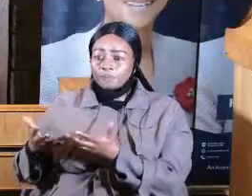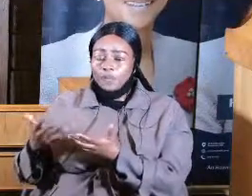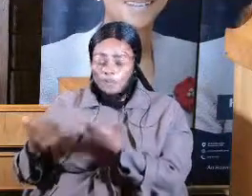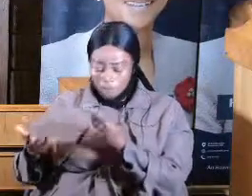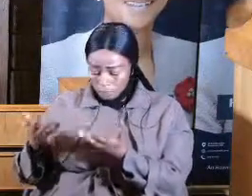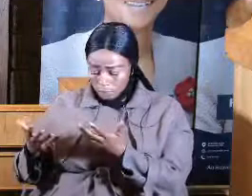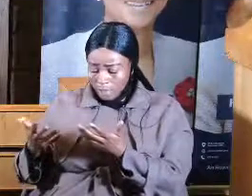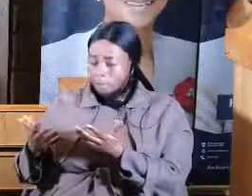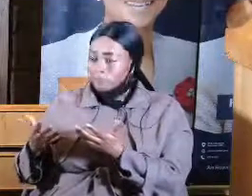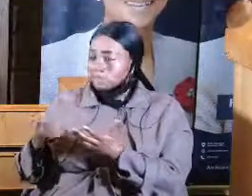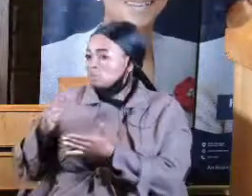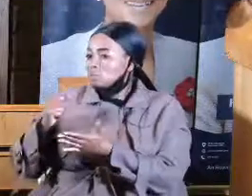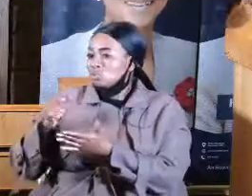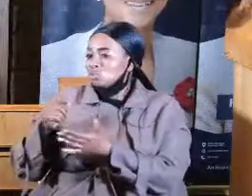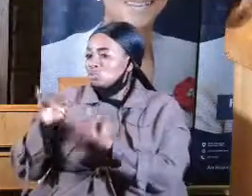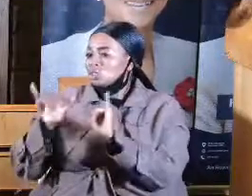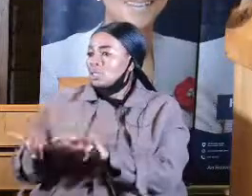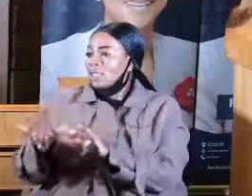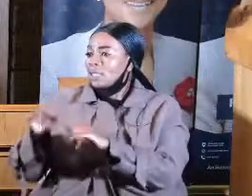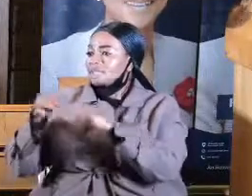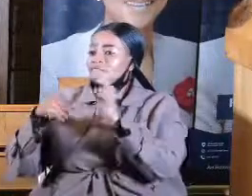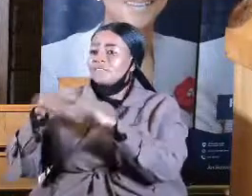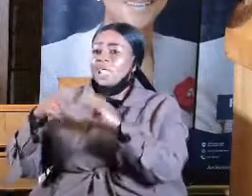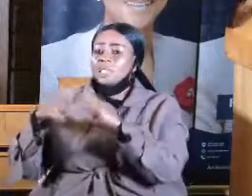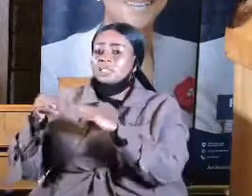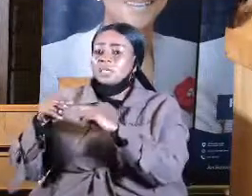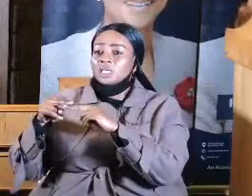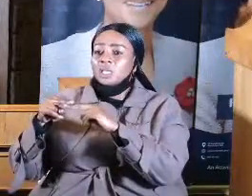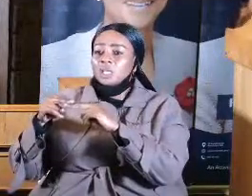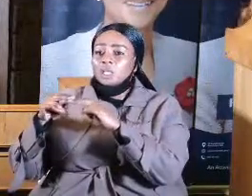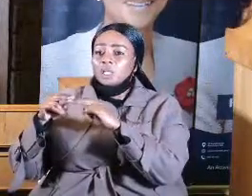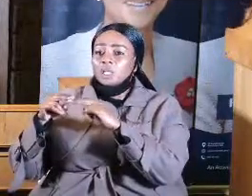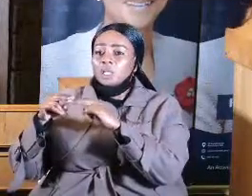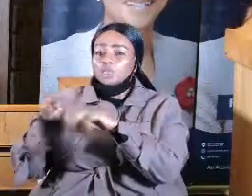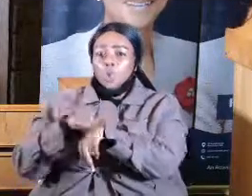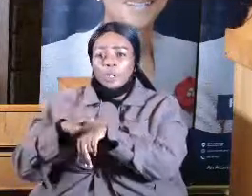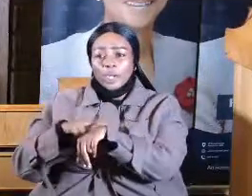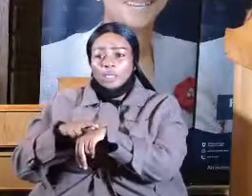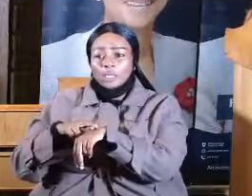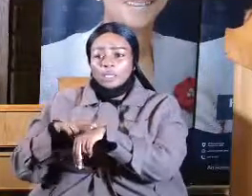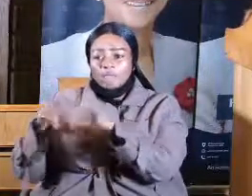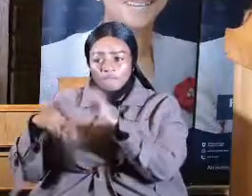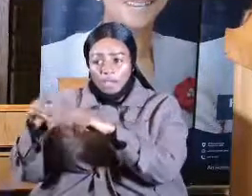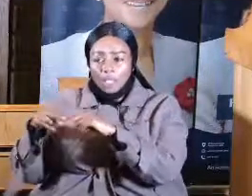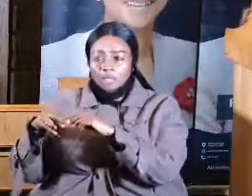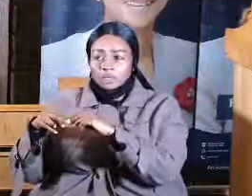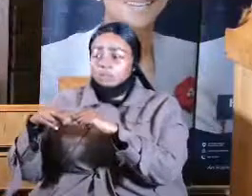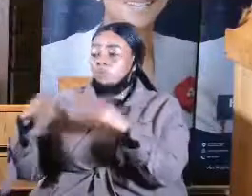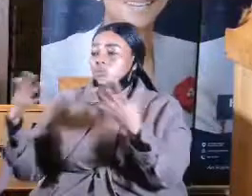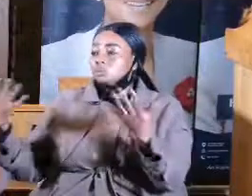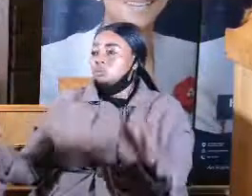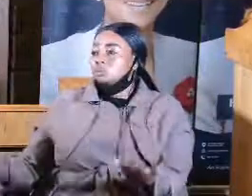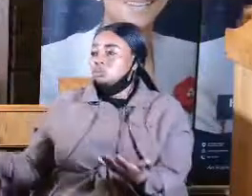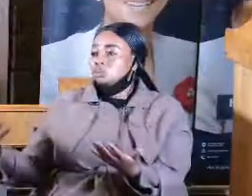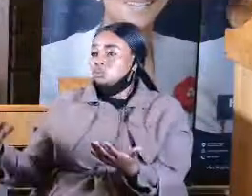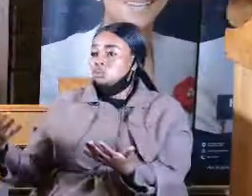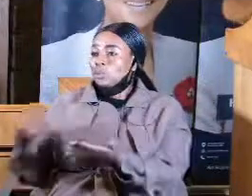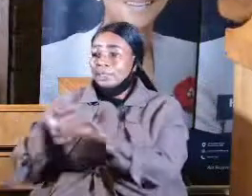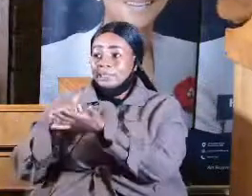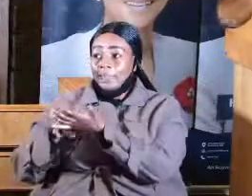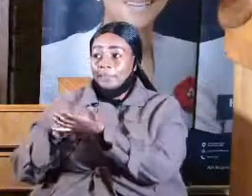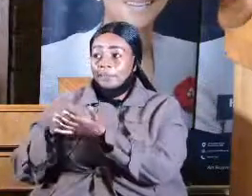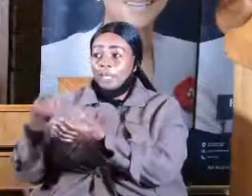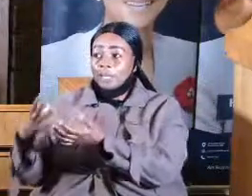to get a flat, just to hire a flat for them to stay in there, that debt trap will always call them. Because